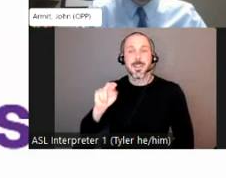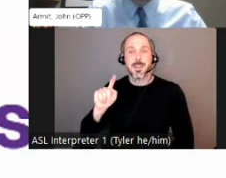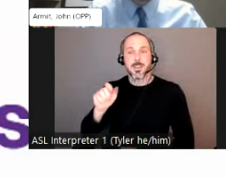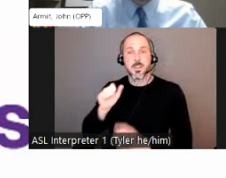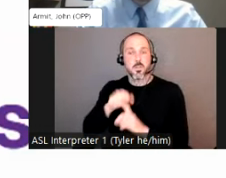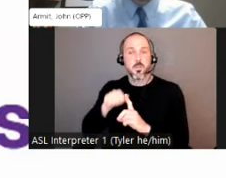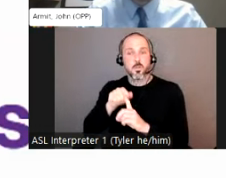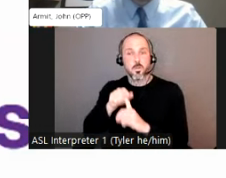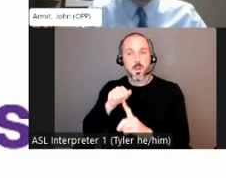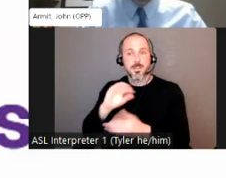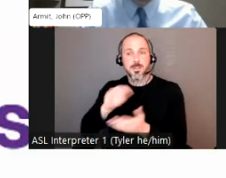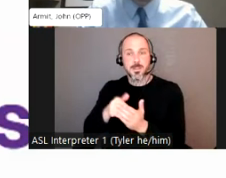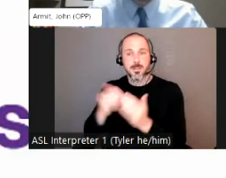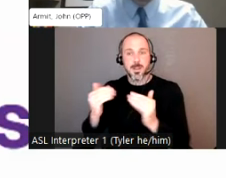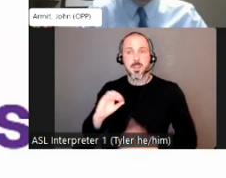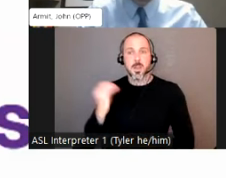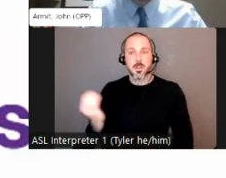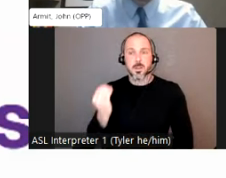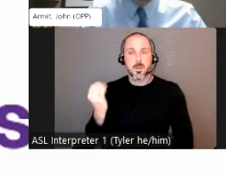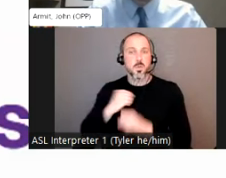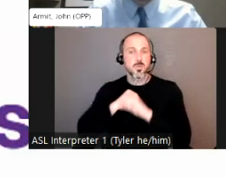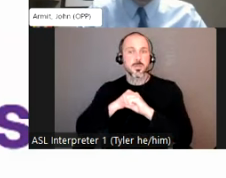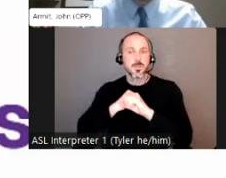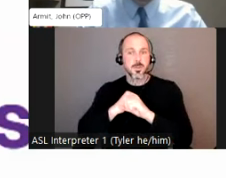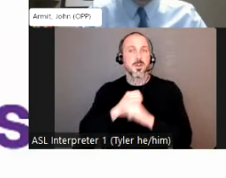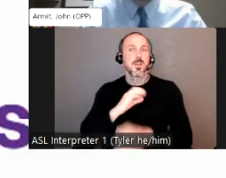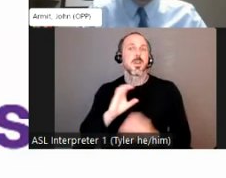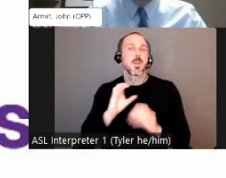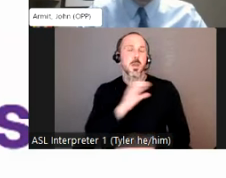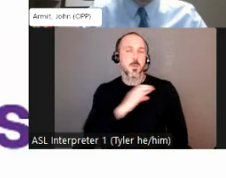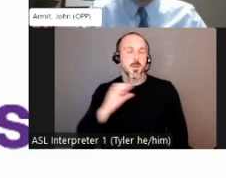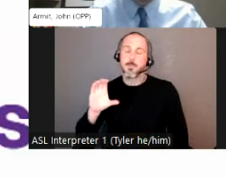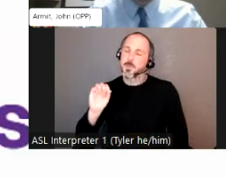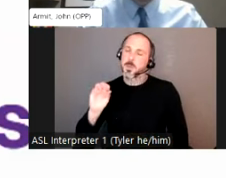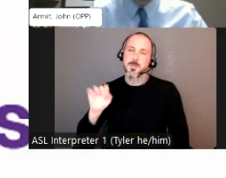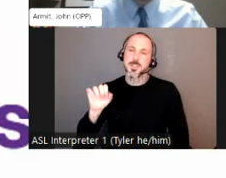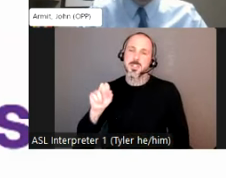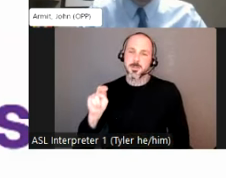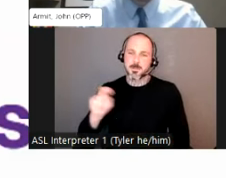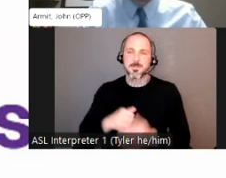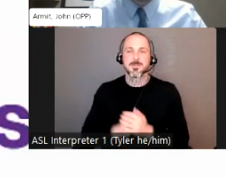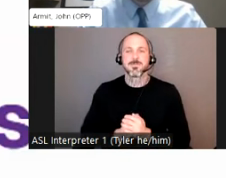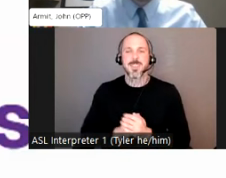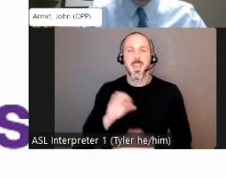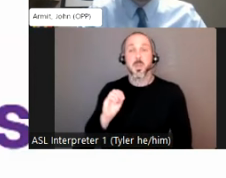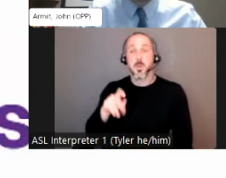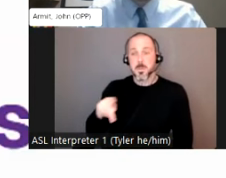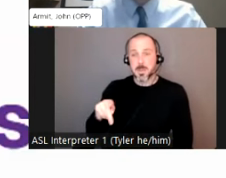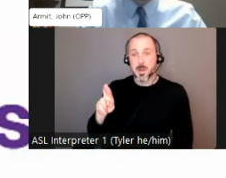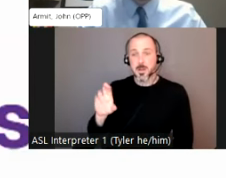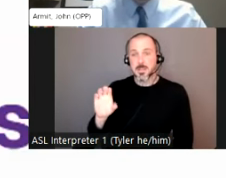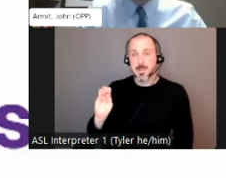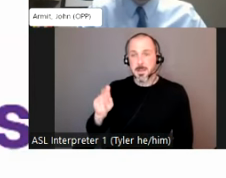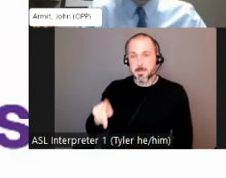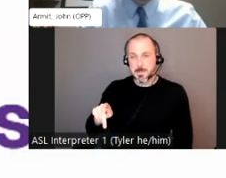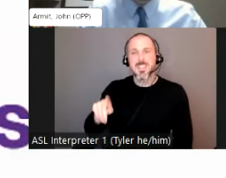Securities Commission, and as part of the OPP, or sort of the anti-fraud with the RCMP as well,